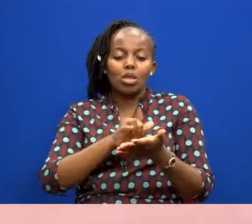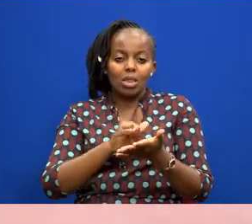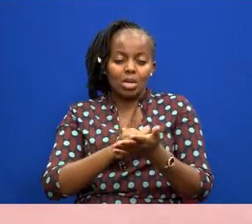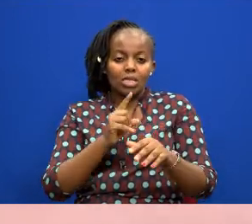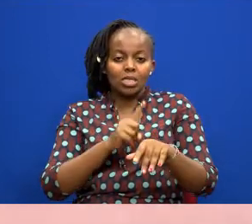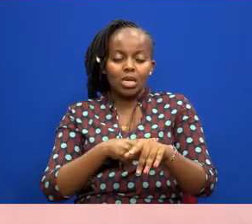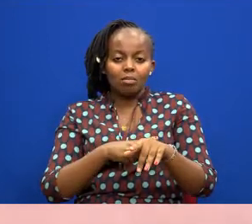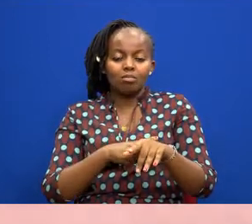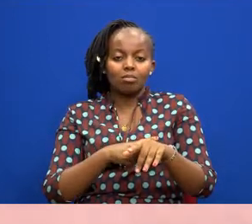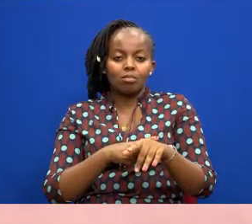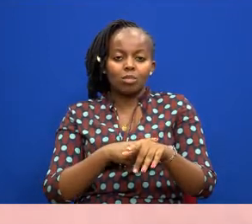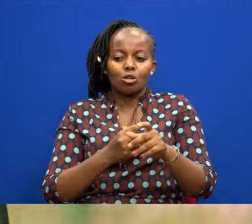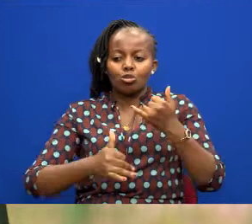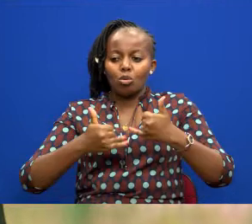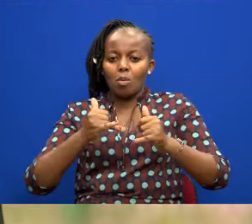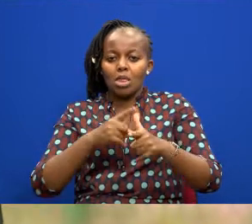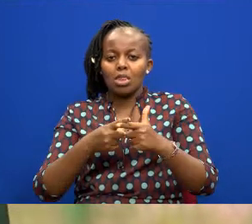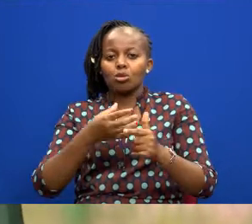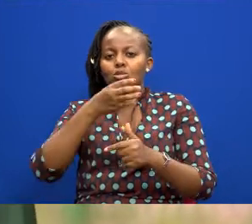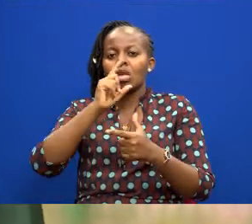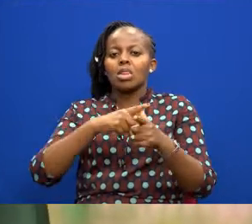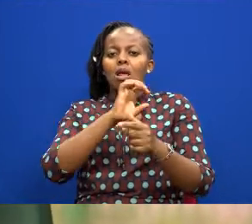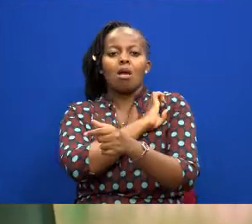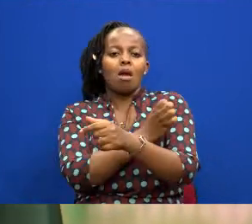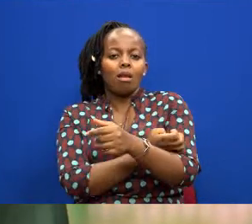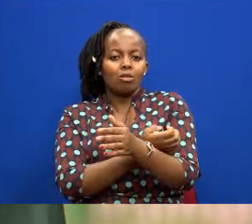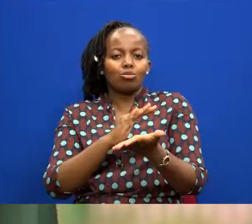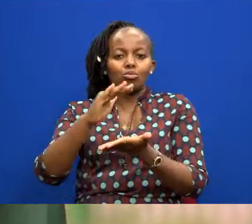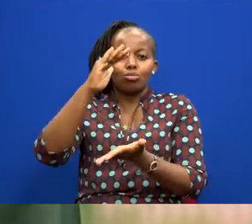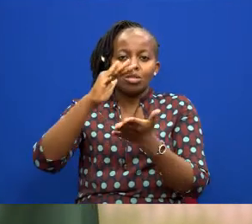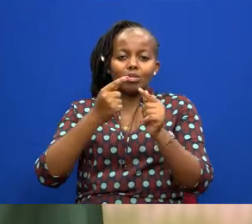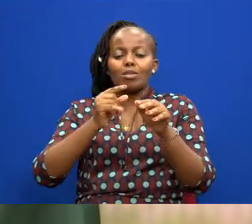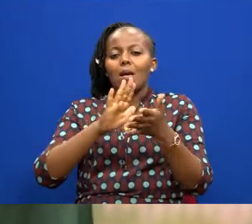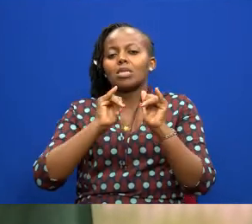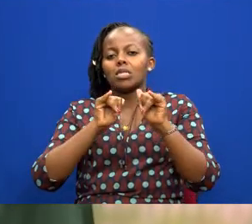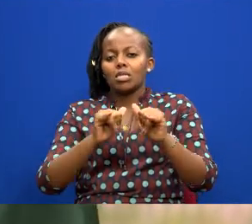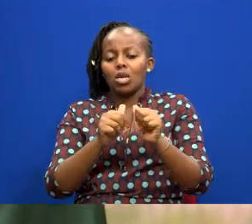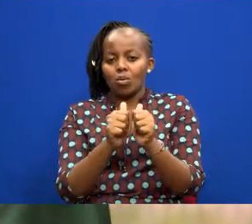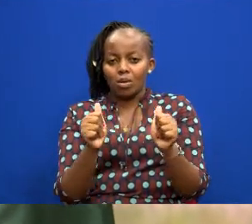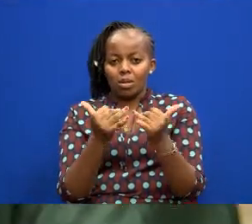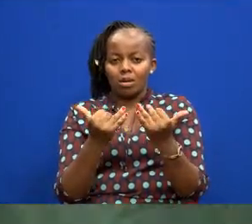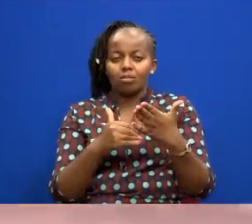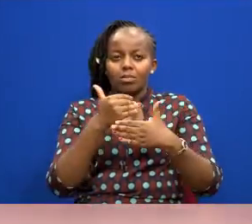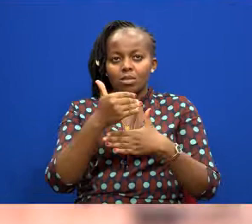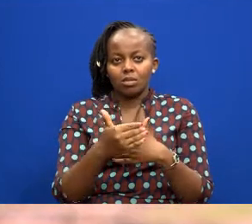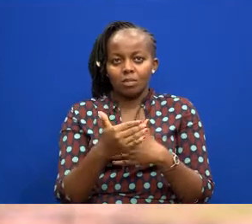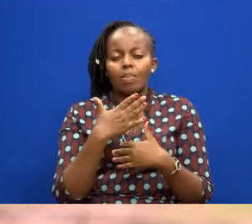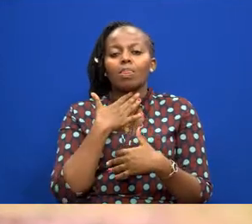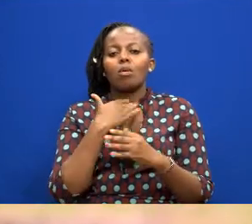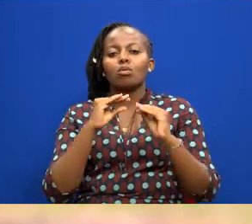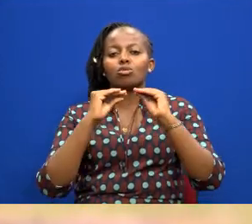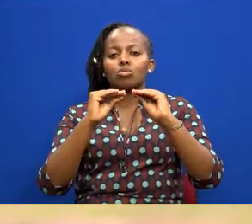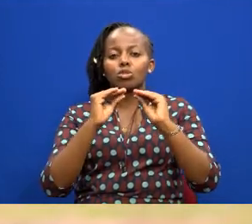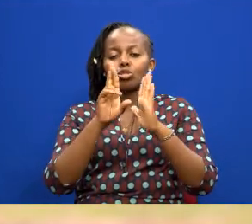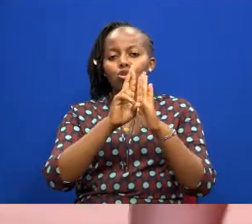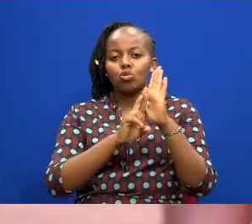keep energy levels zetu high. Kwa sawa? Yes. So next, I'm going